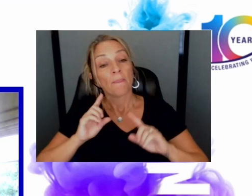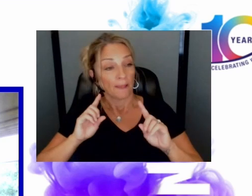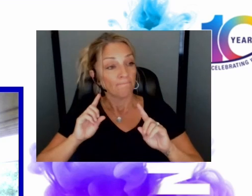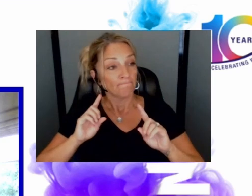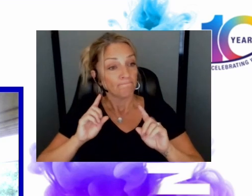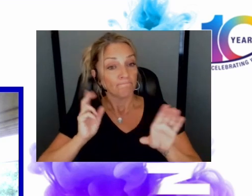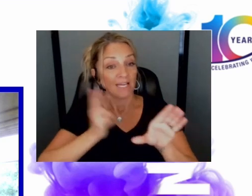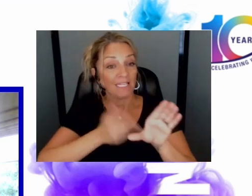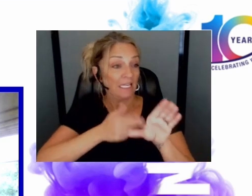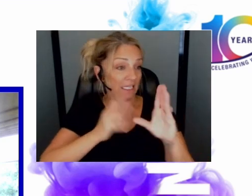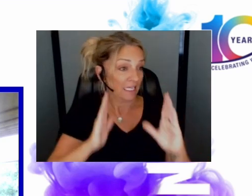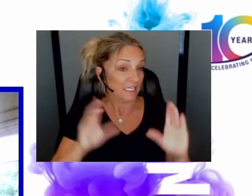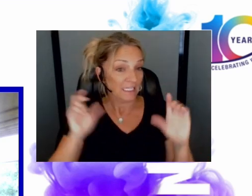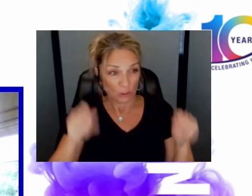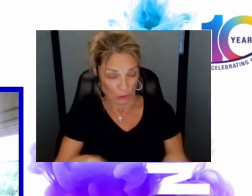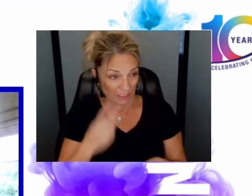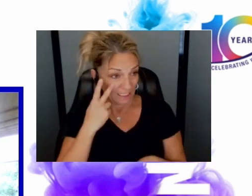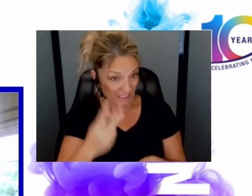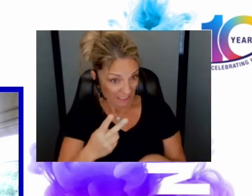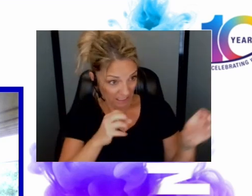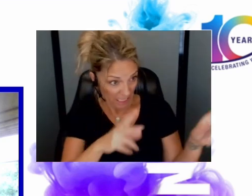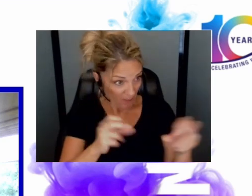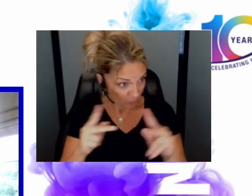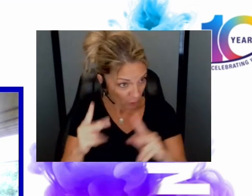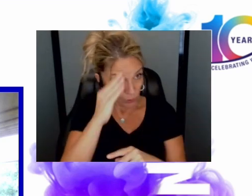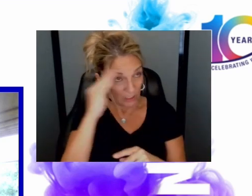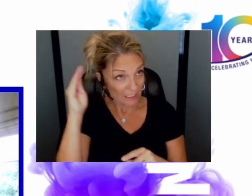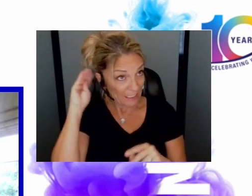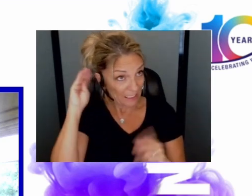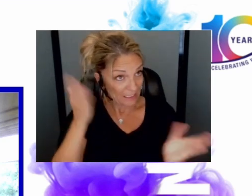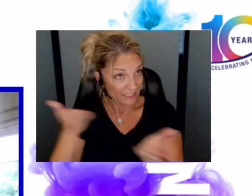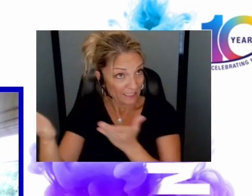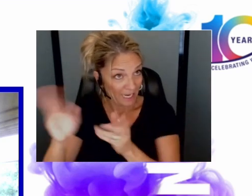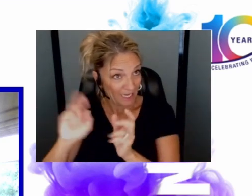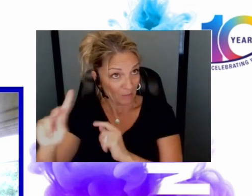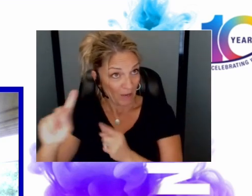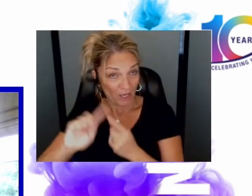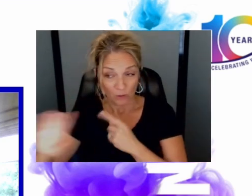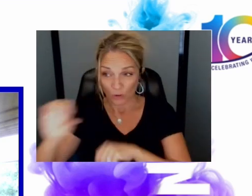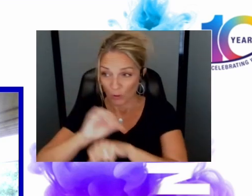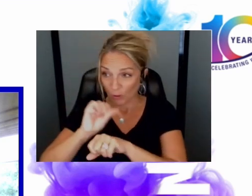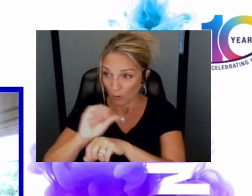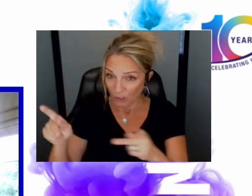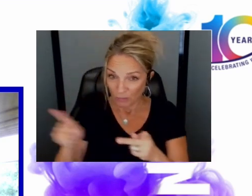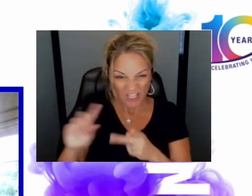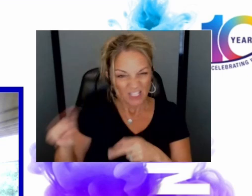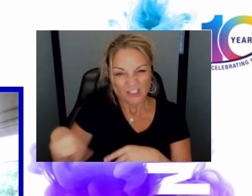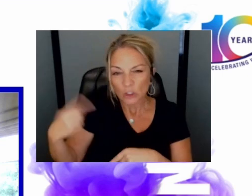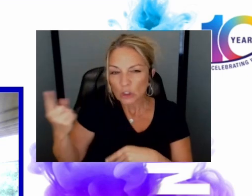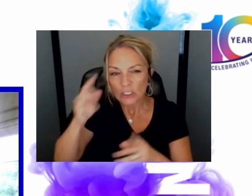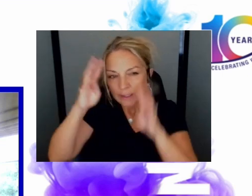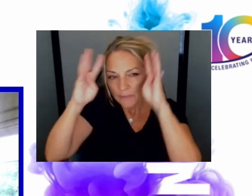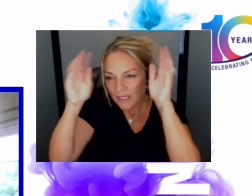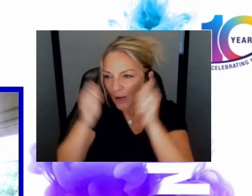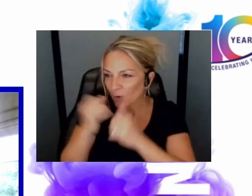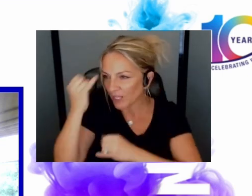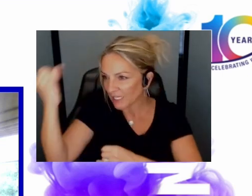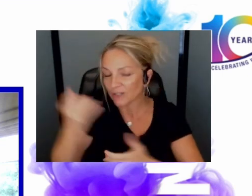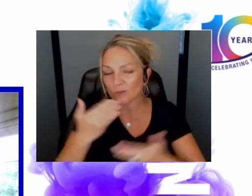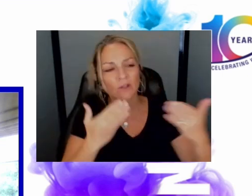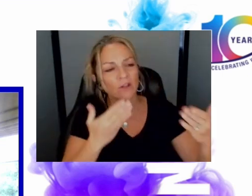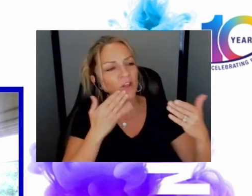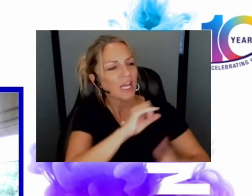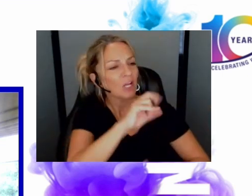opportunities, area opportunities for their workplace, or even just programming ideas. Thank you to Jen and Bridget for